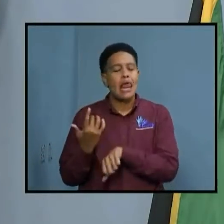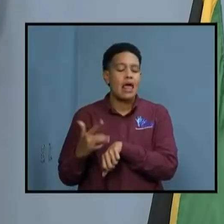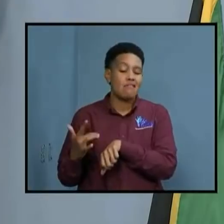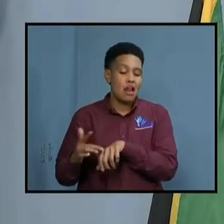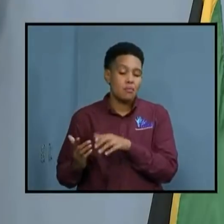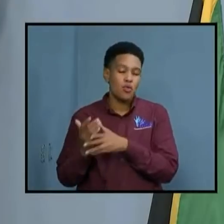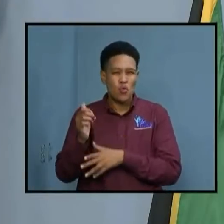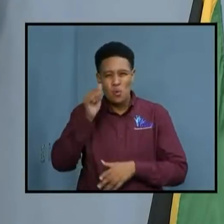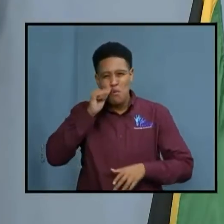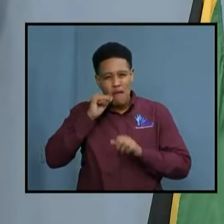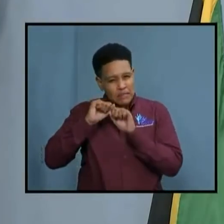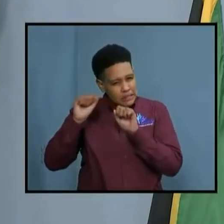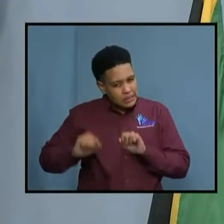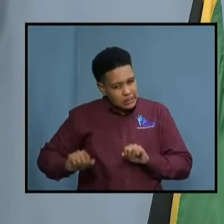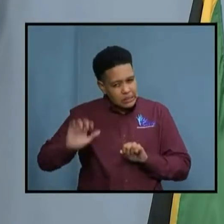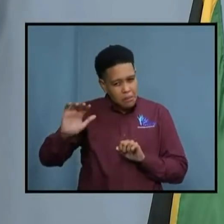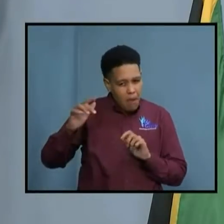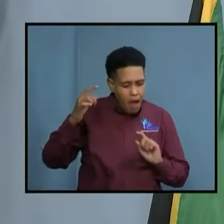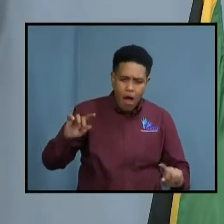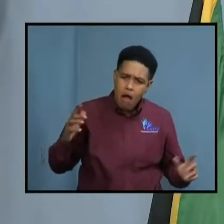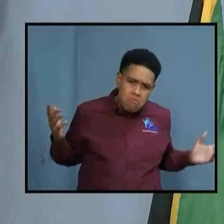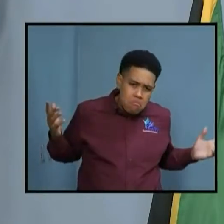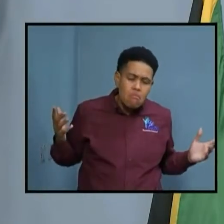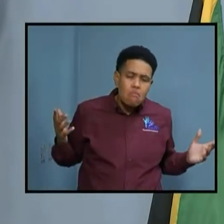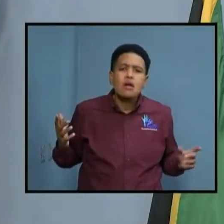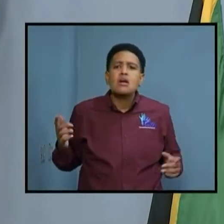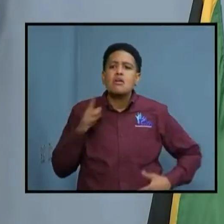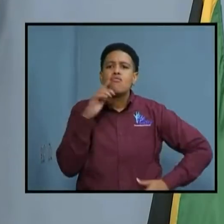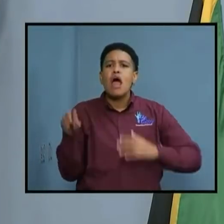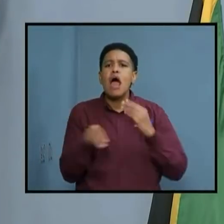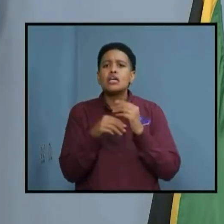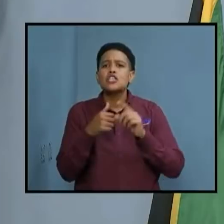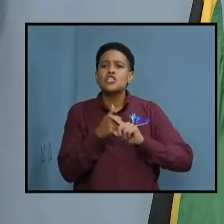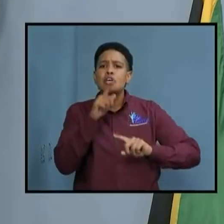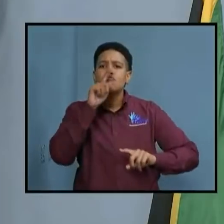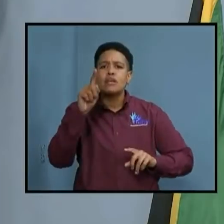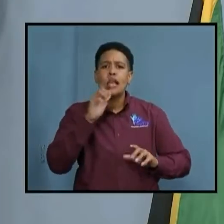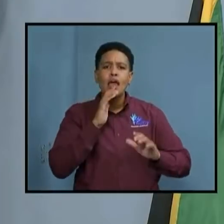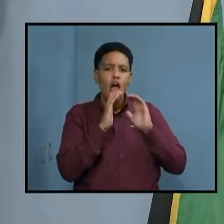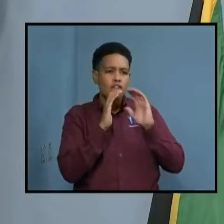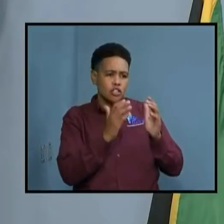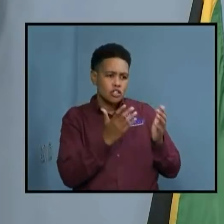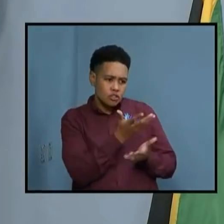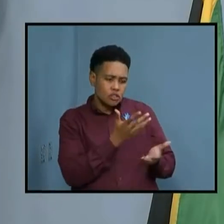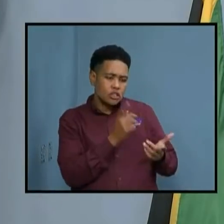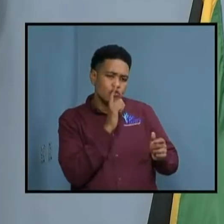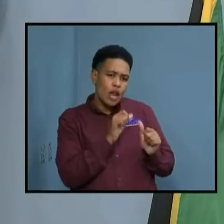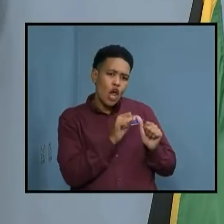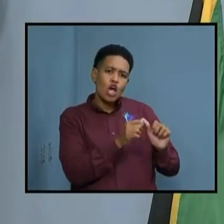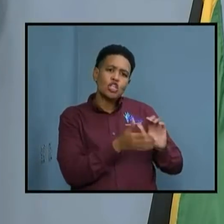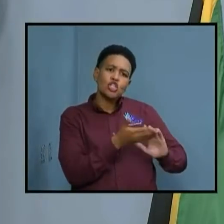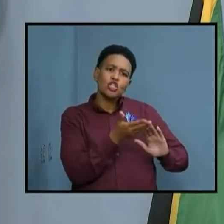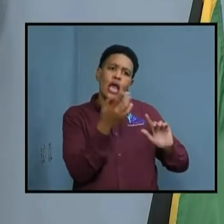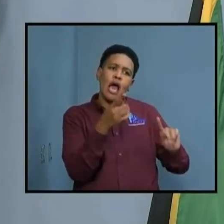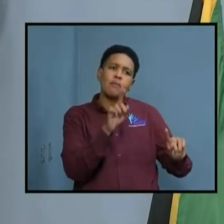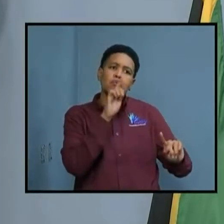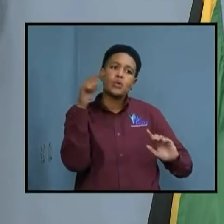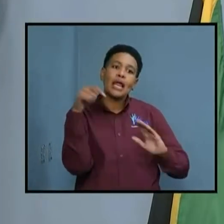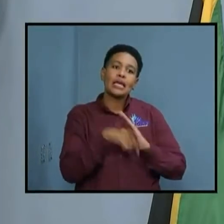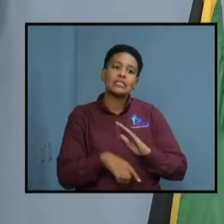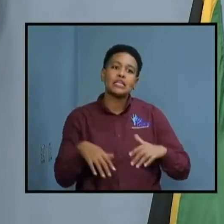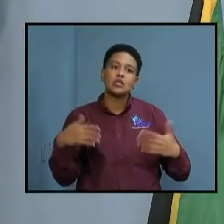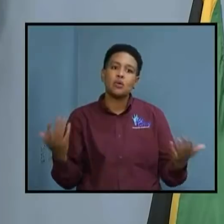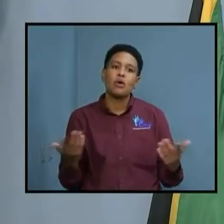the private system. And it is a conversation that is continuous to the extent that